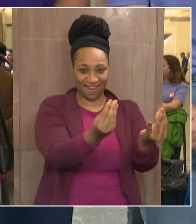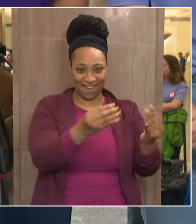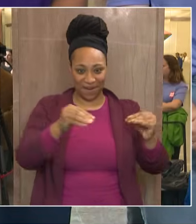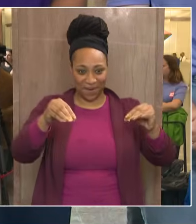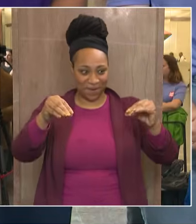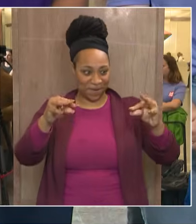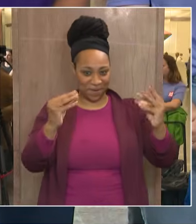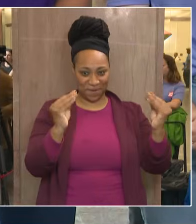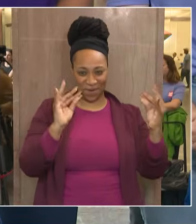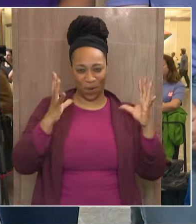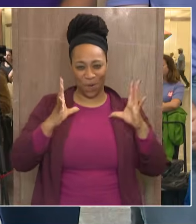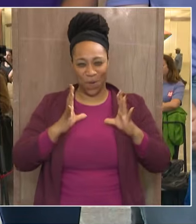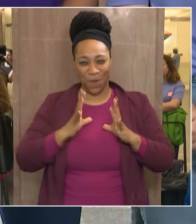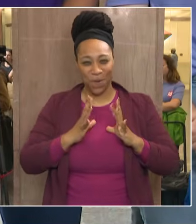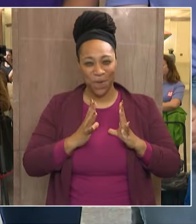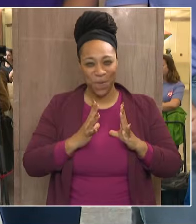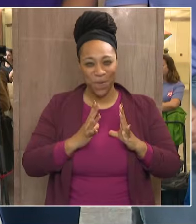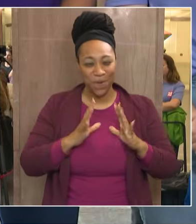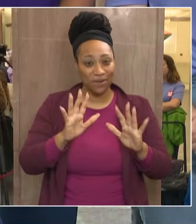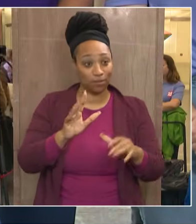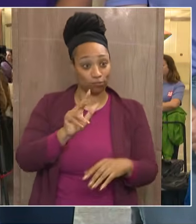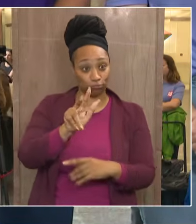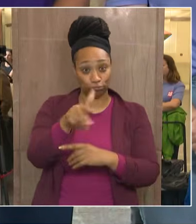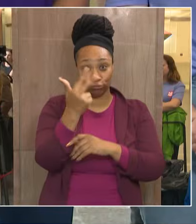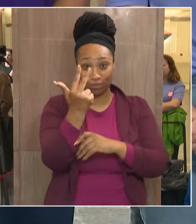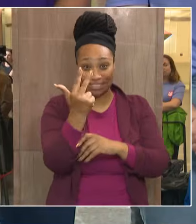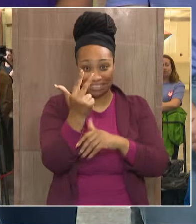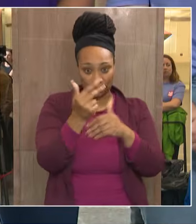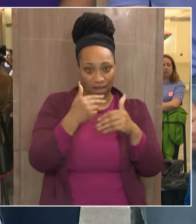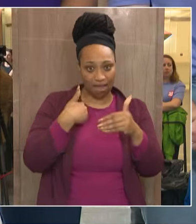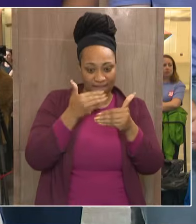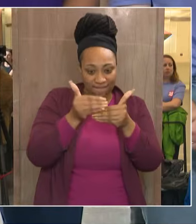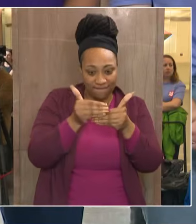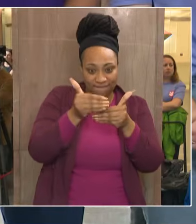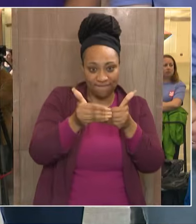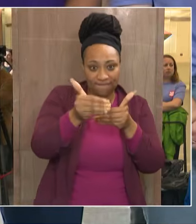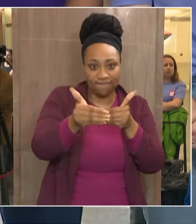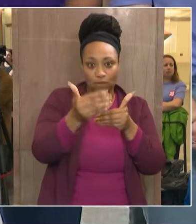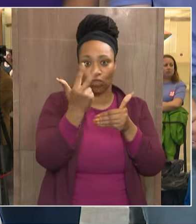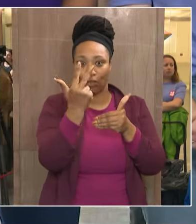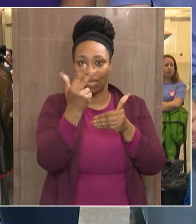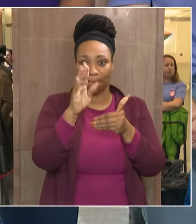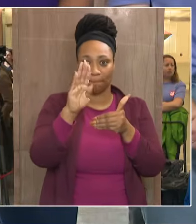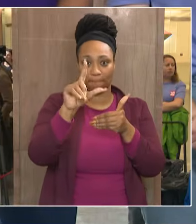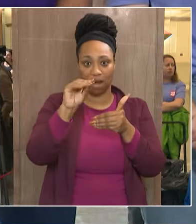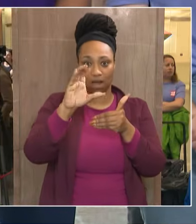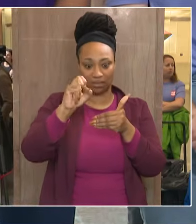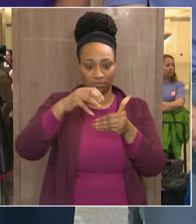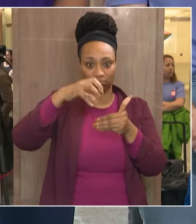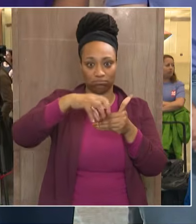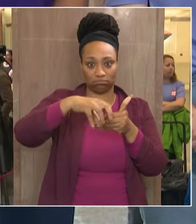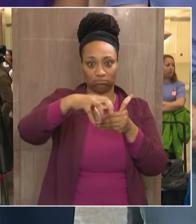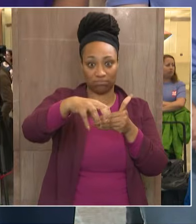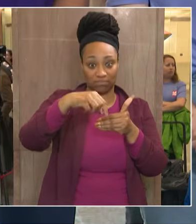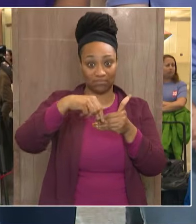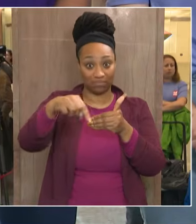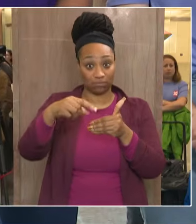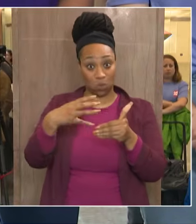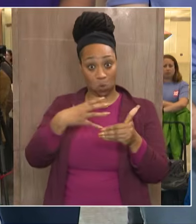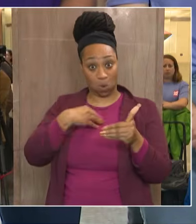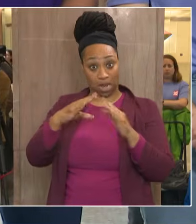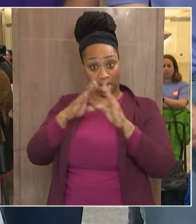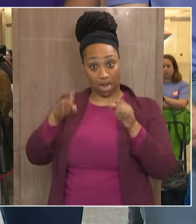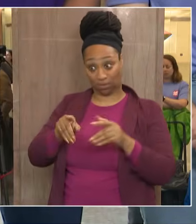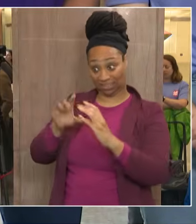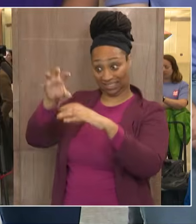iconic downtown blocks, from Lafayette Park and the White House through Farragut Square and up Connecticut